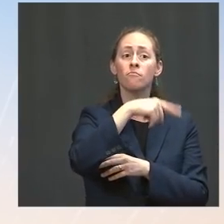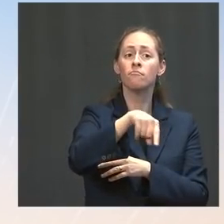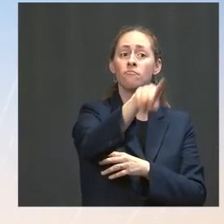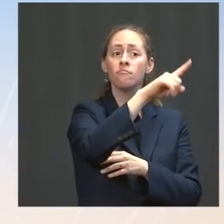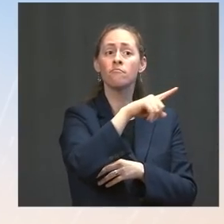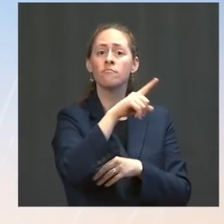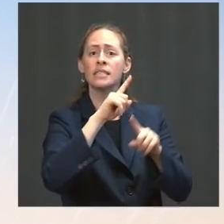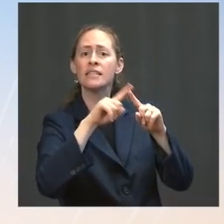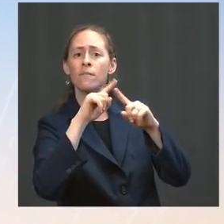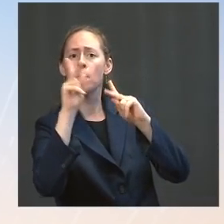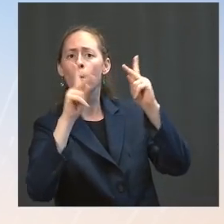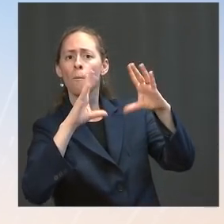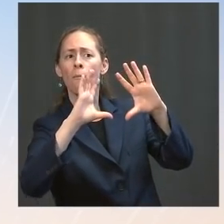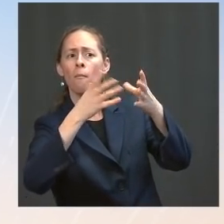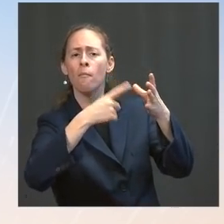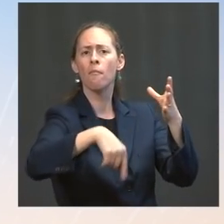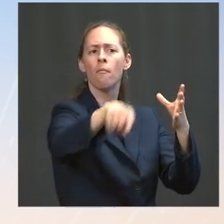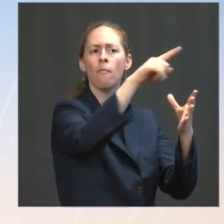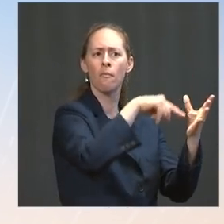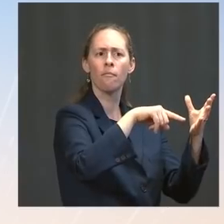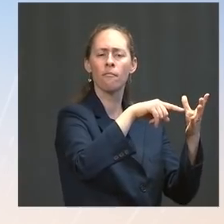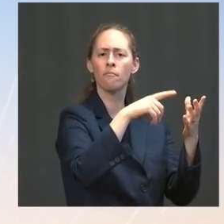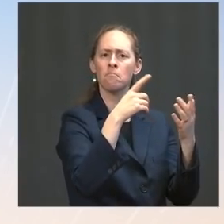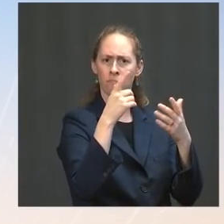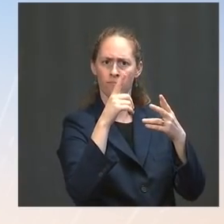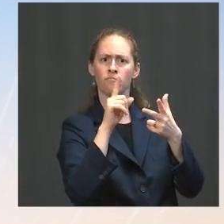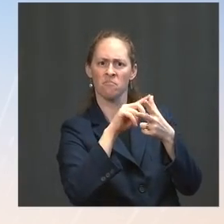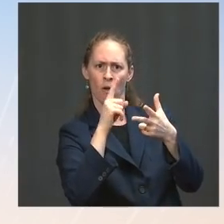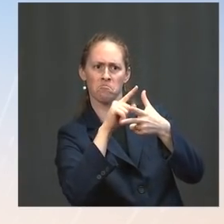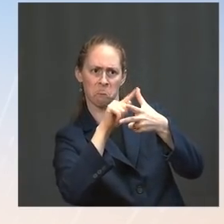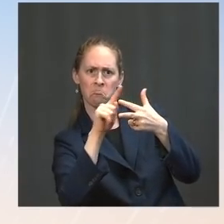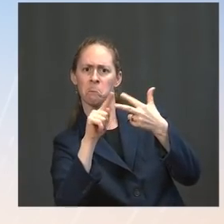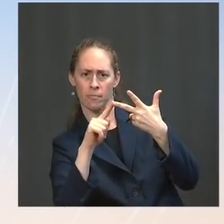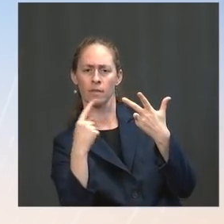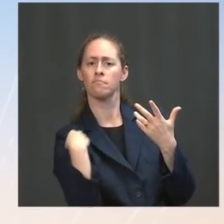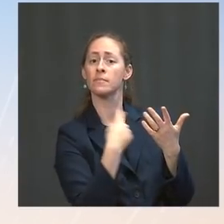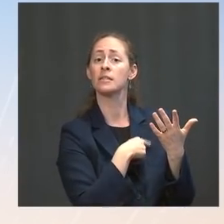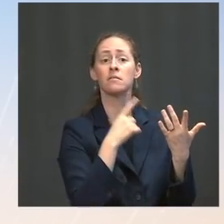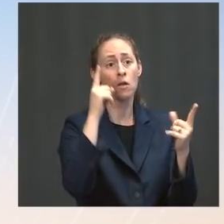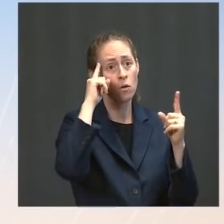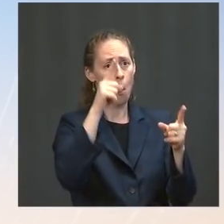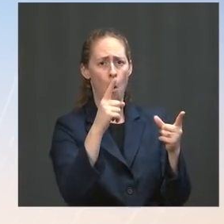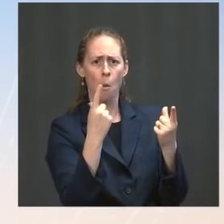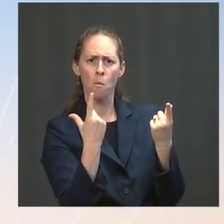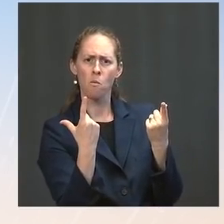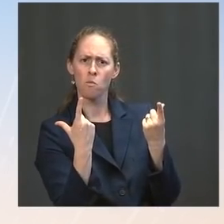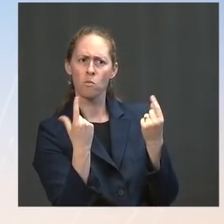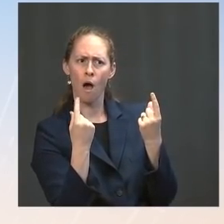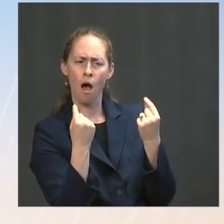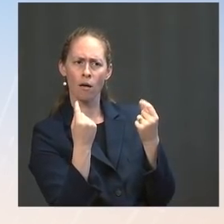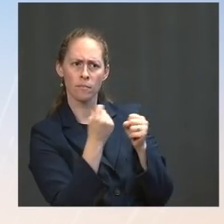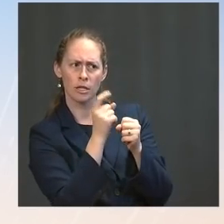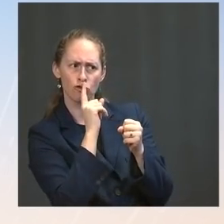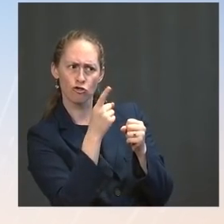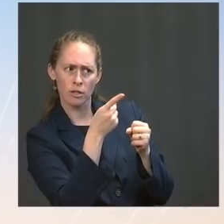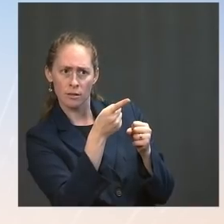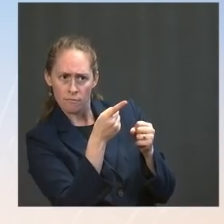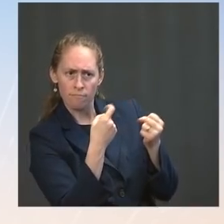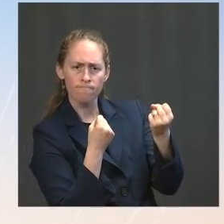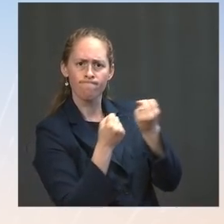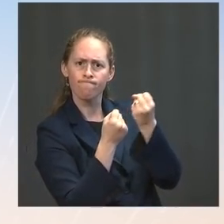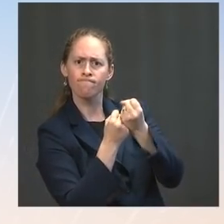cap. That's not Well, our it gives objective. It gives context to when you say 80,000. 80,000 Well, is a lot, but is it out of how many? fair. I think important context though